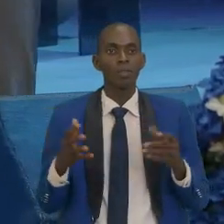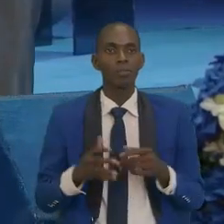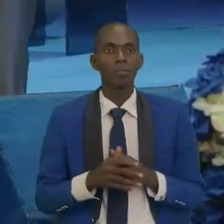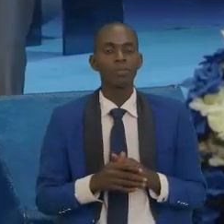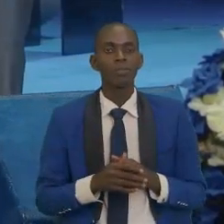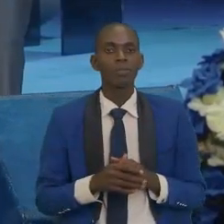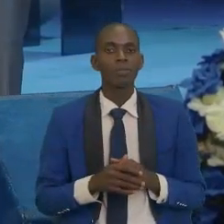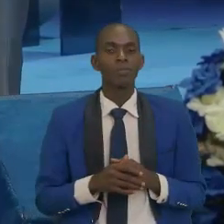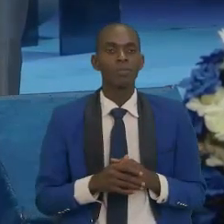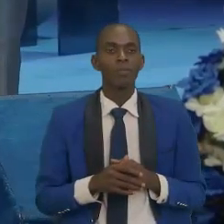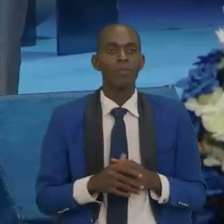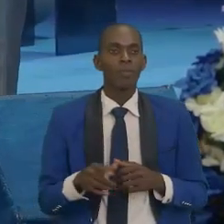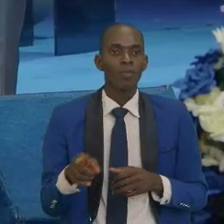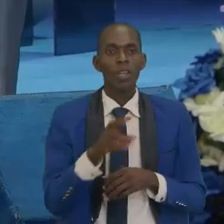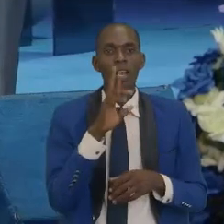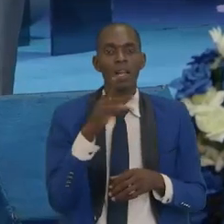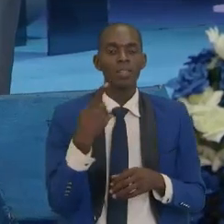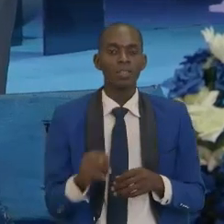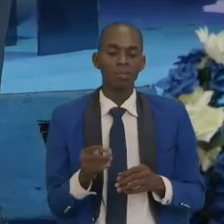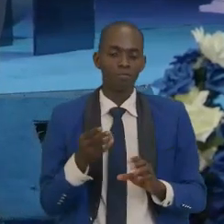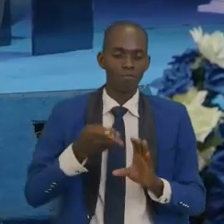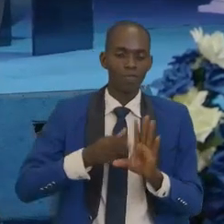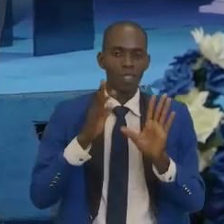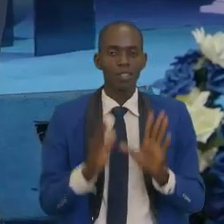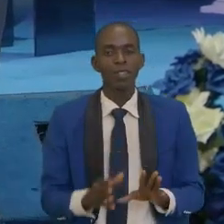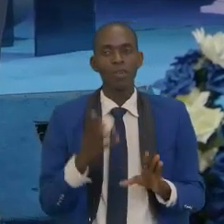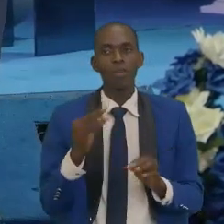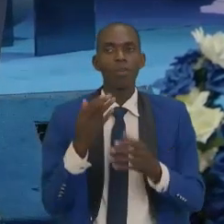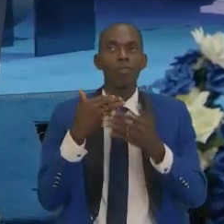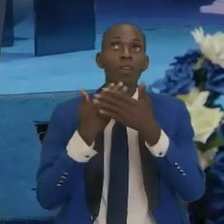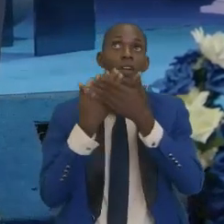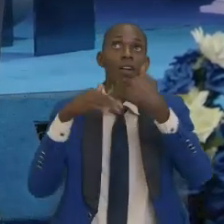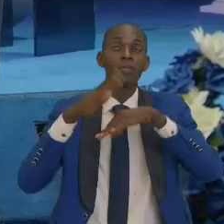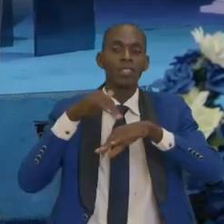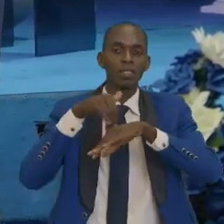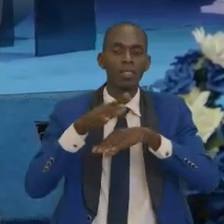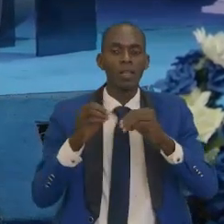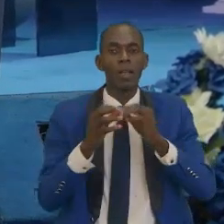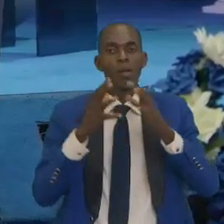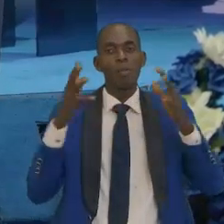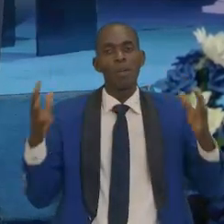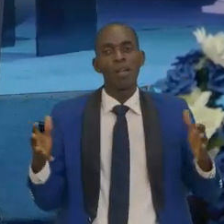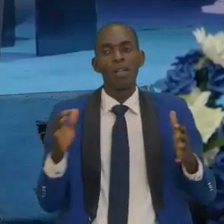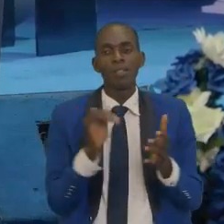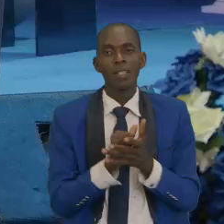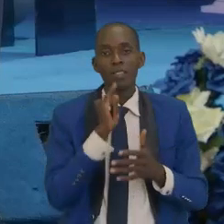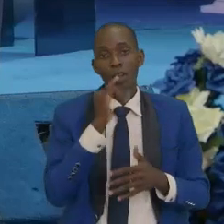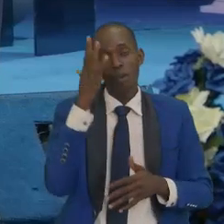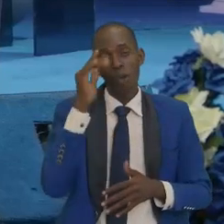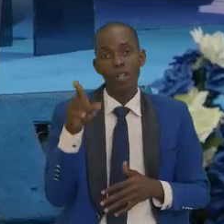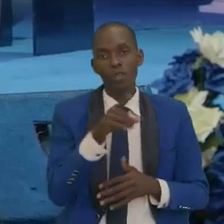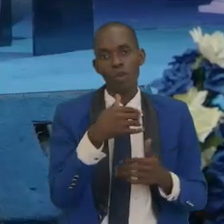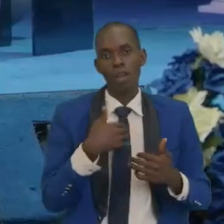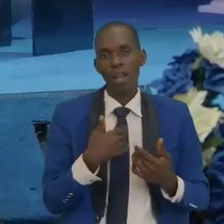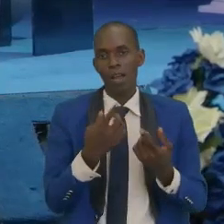Those are the partakers of the heaven saint abundance. And that's why you have come. and